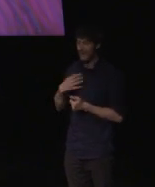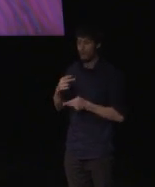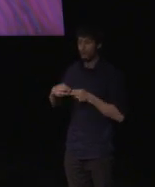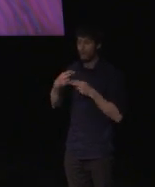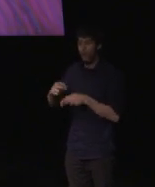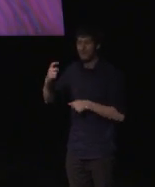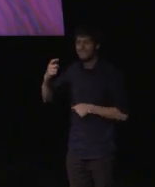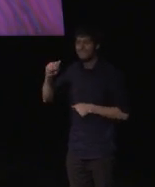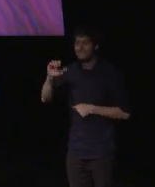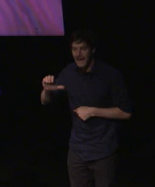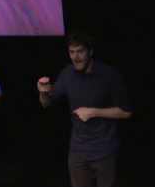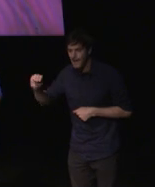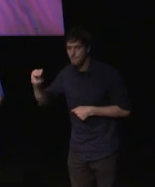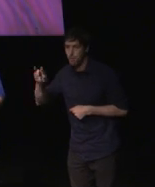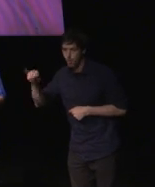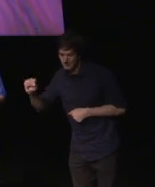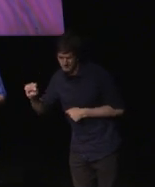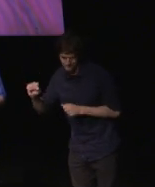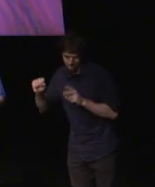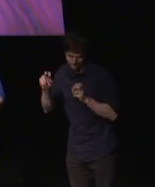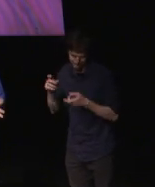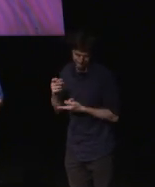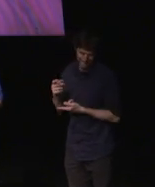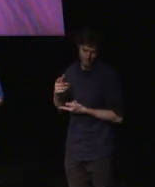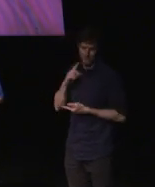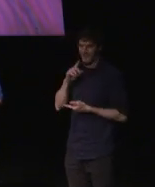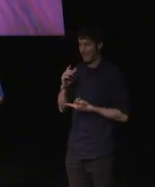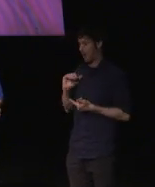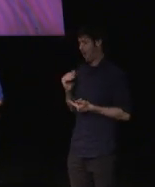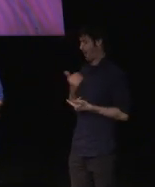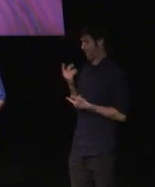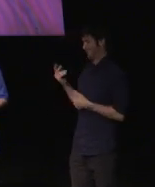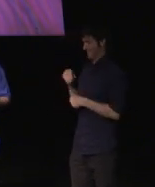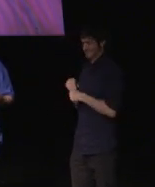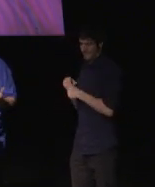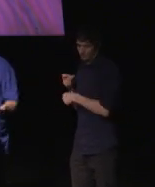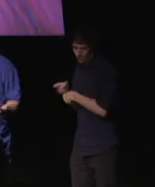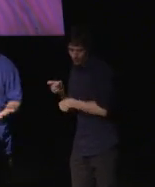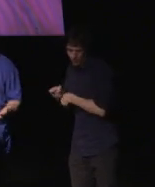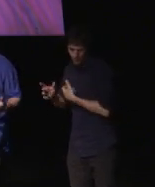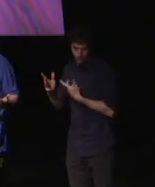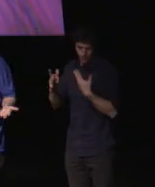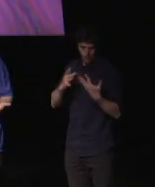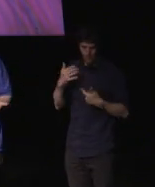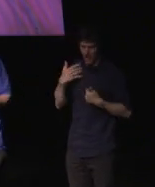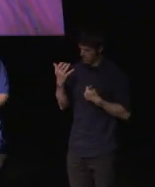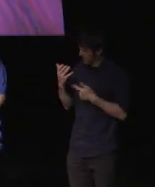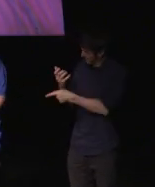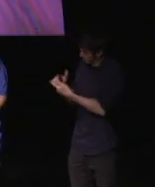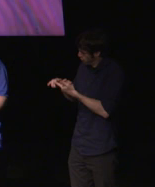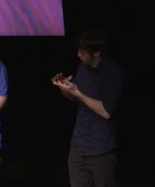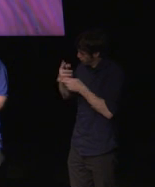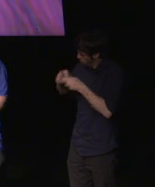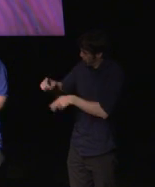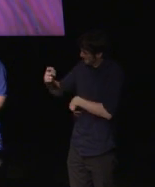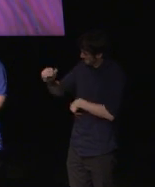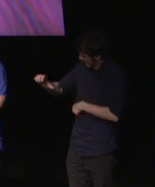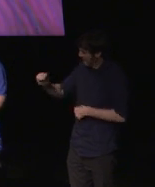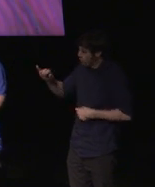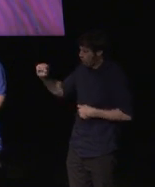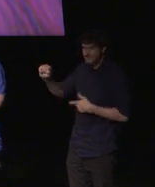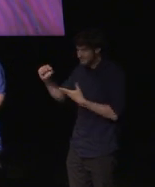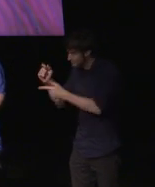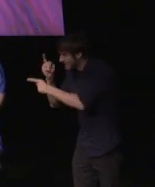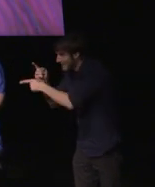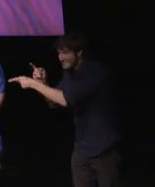really self-indulgent. We think this is hilarious. We've tried to get Zach Morris to like catch on as the name of the controller, and it's really just